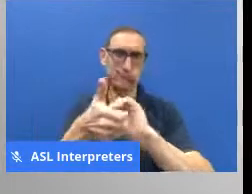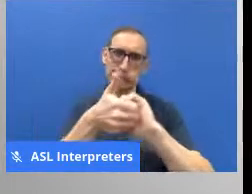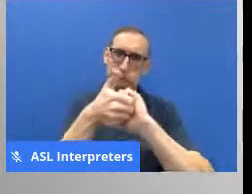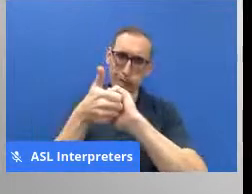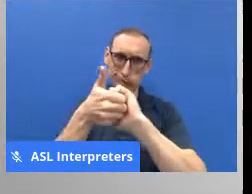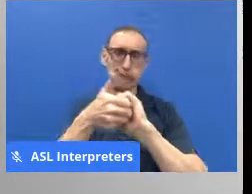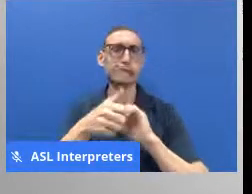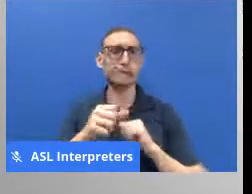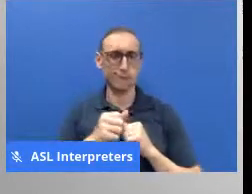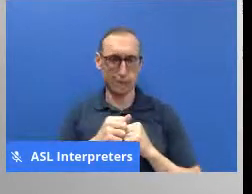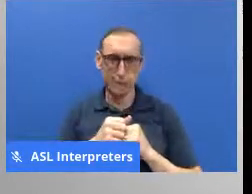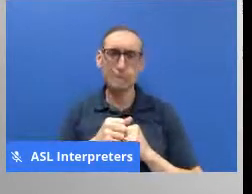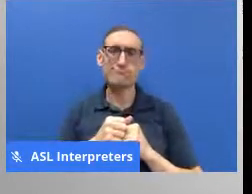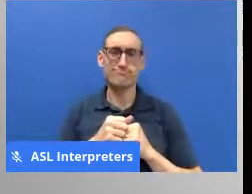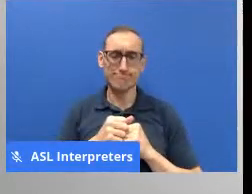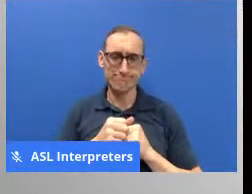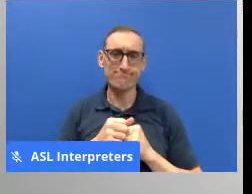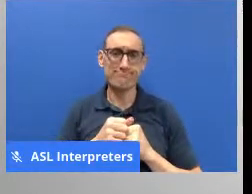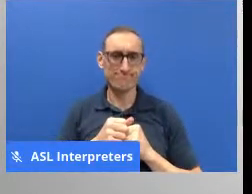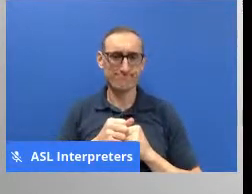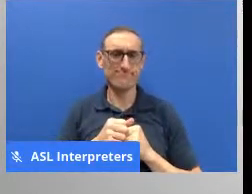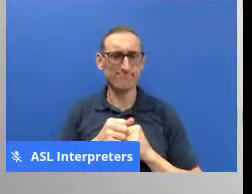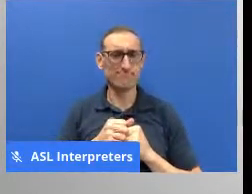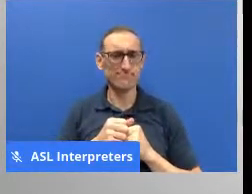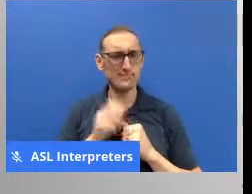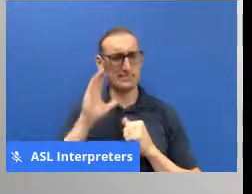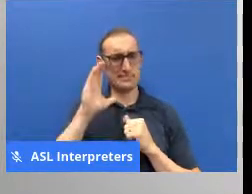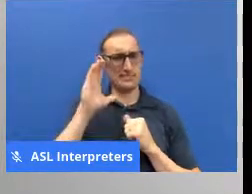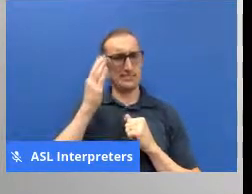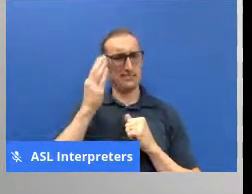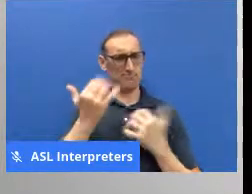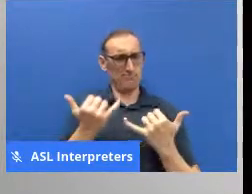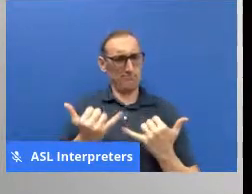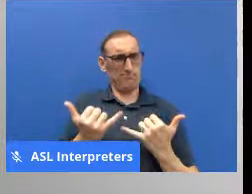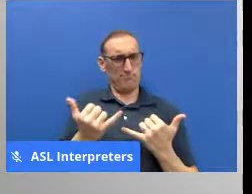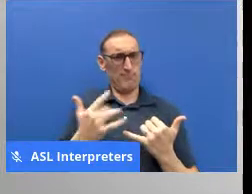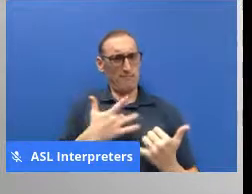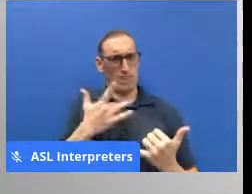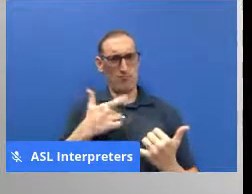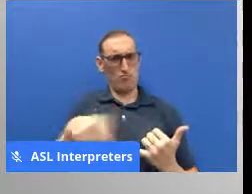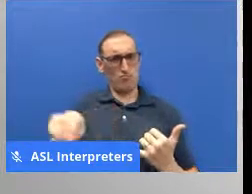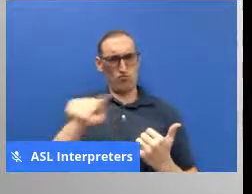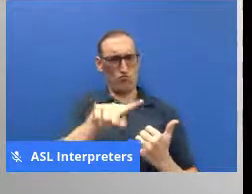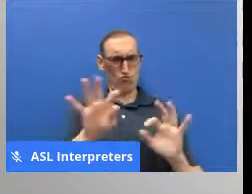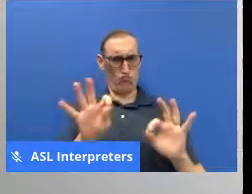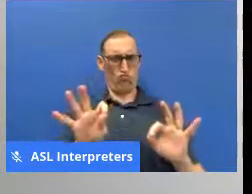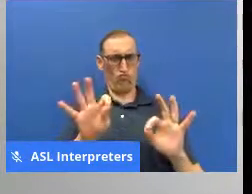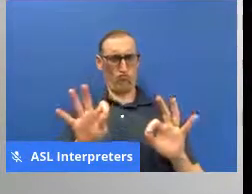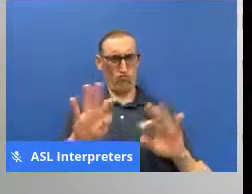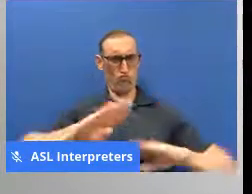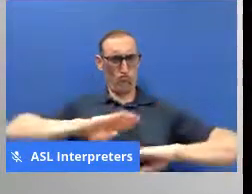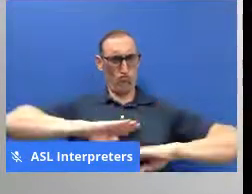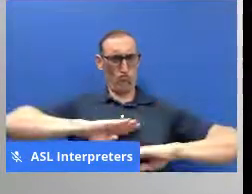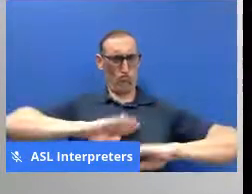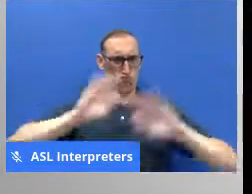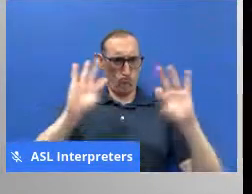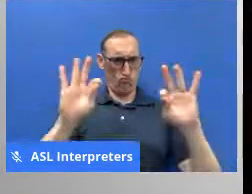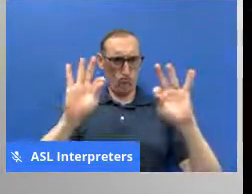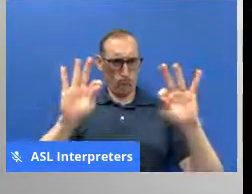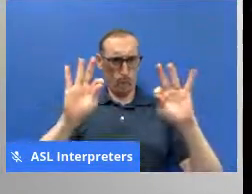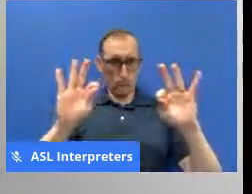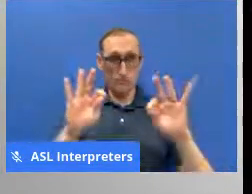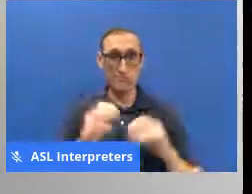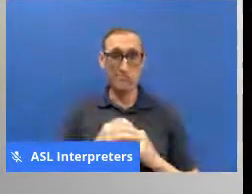and I really do think we're in a good place. It took, I'll just say this, it took writing the